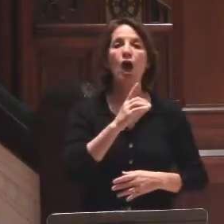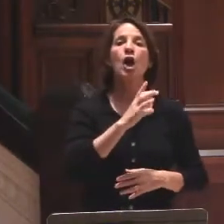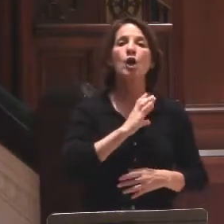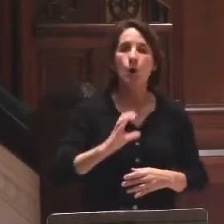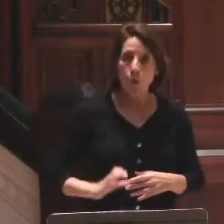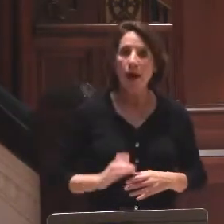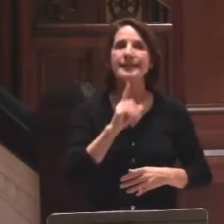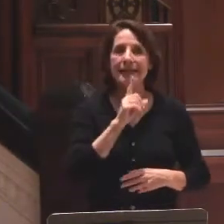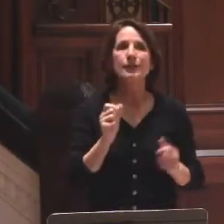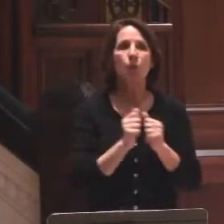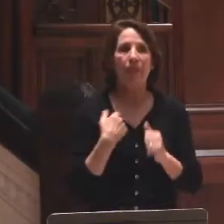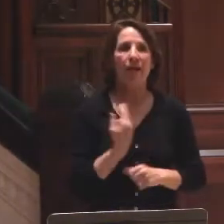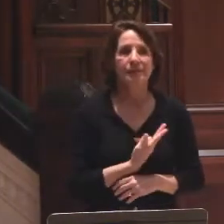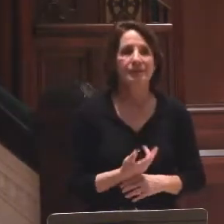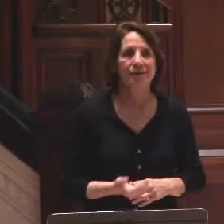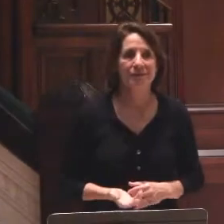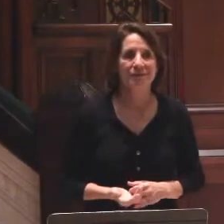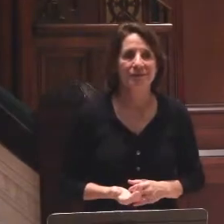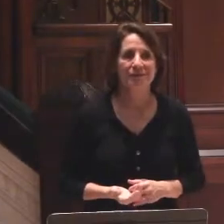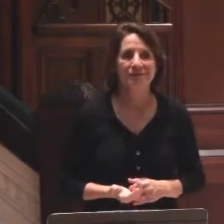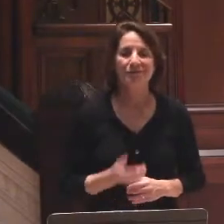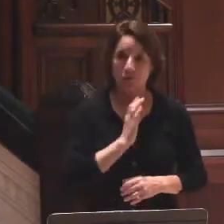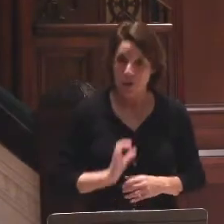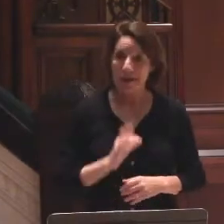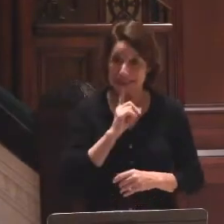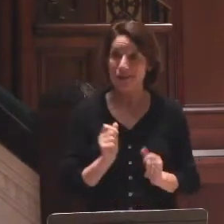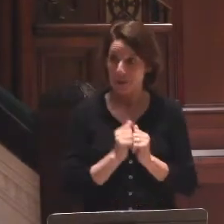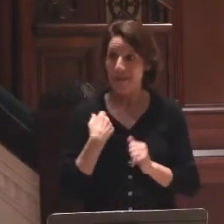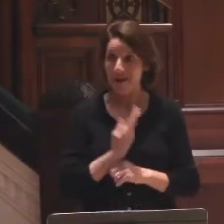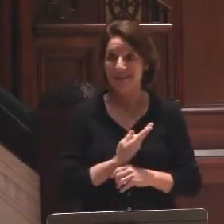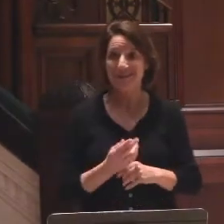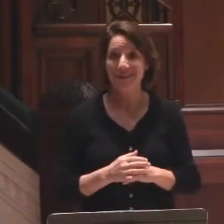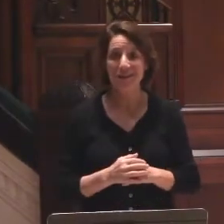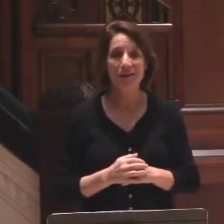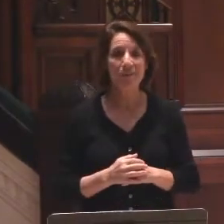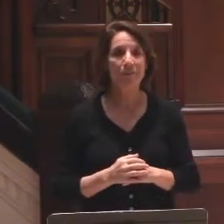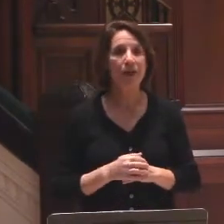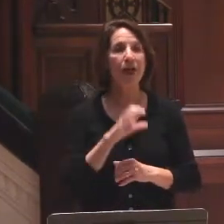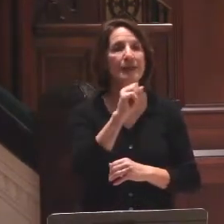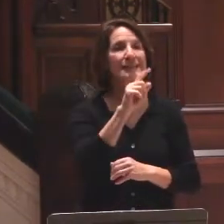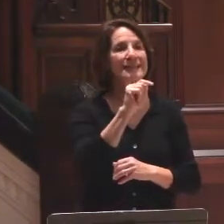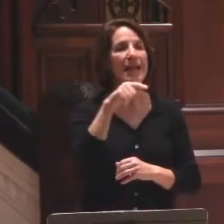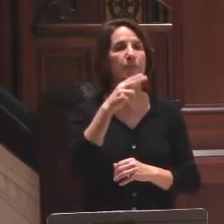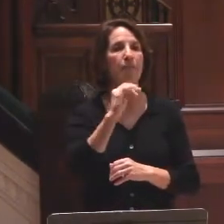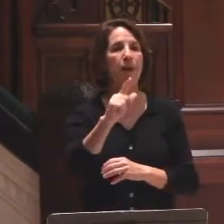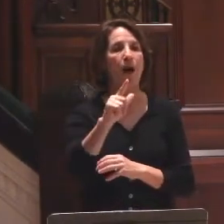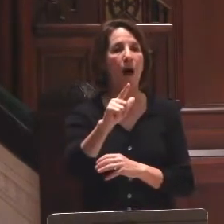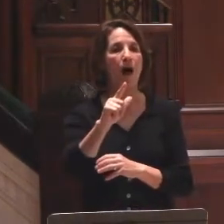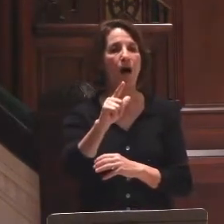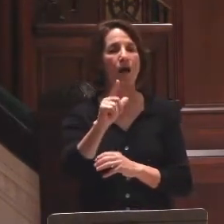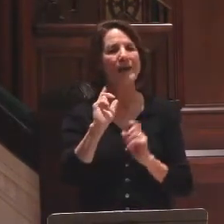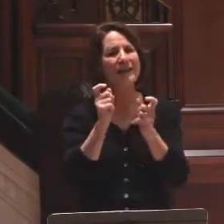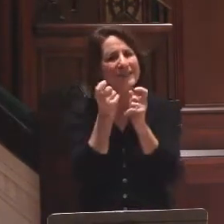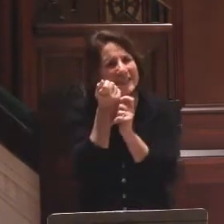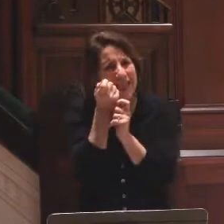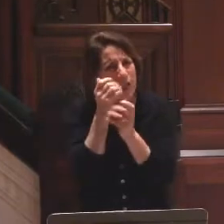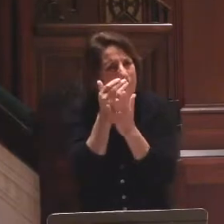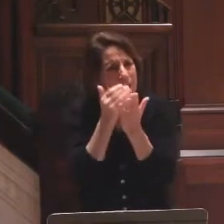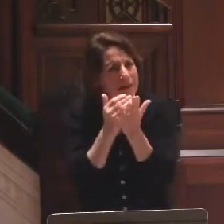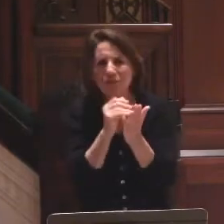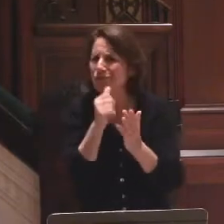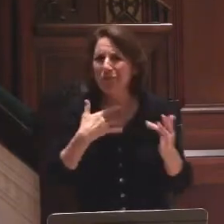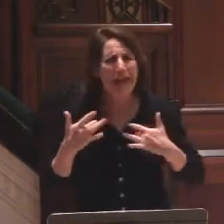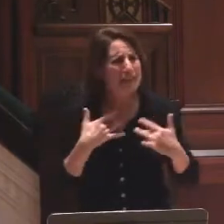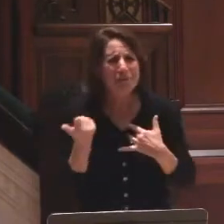with us. Christ is with us. St. Paul gives us a timely lesson. Don't be anxious about